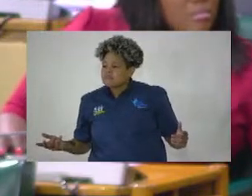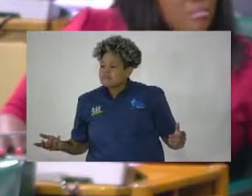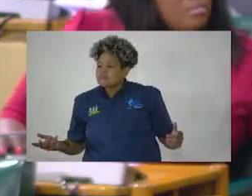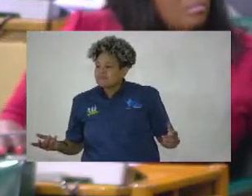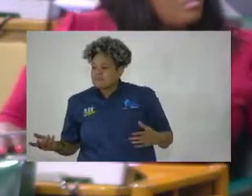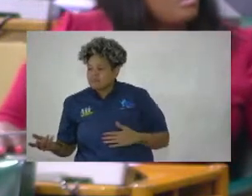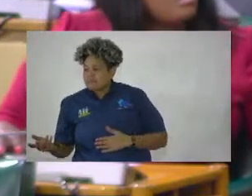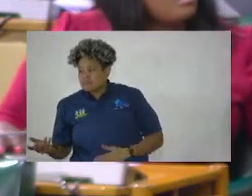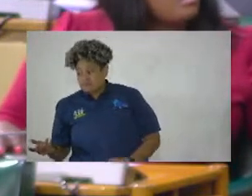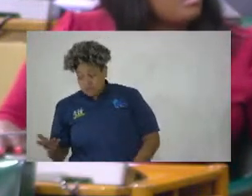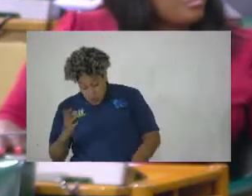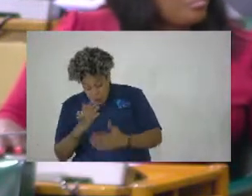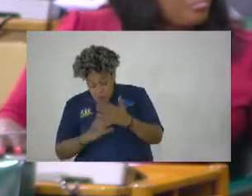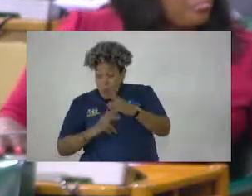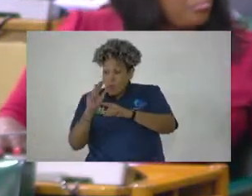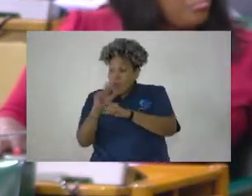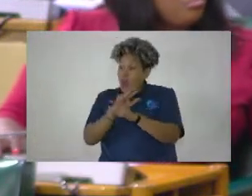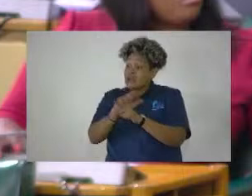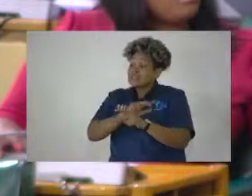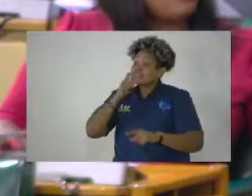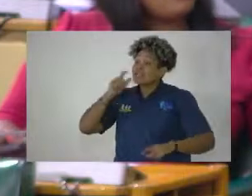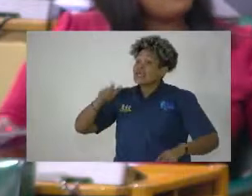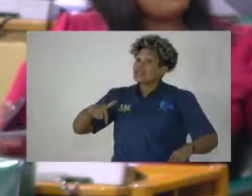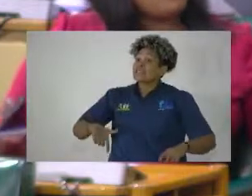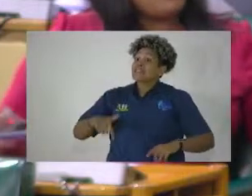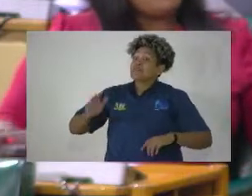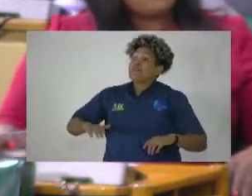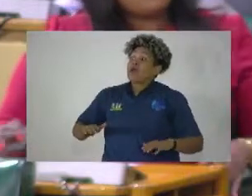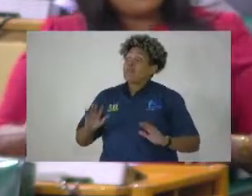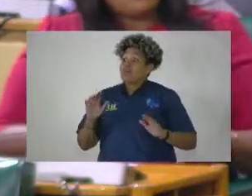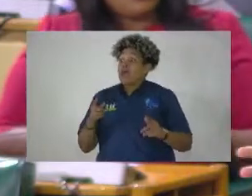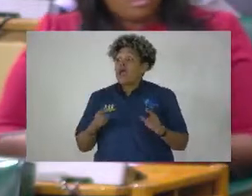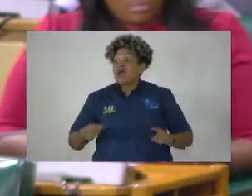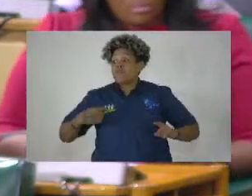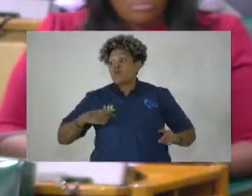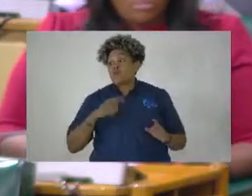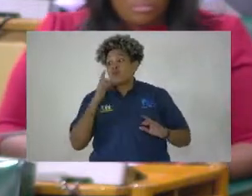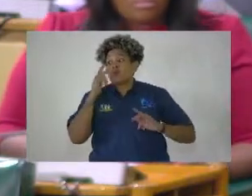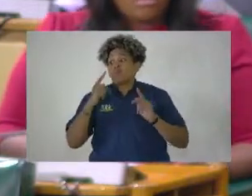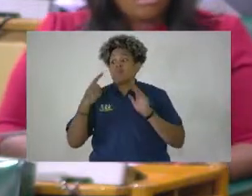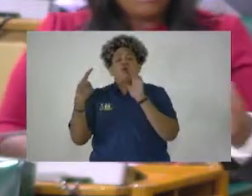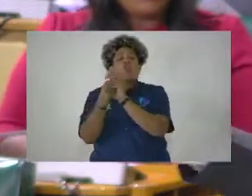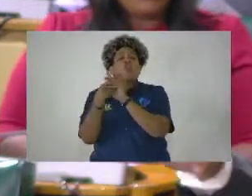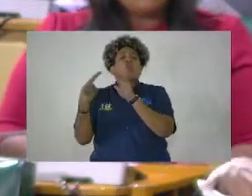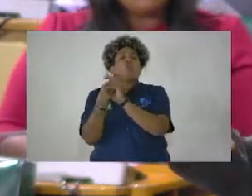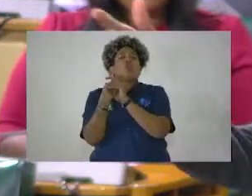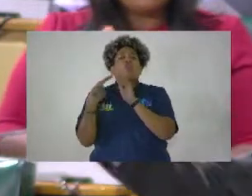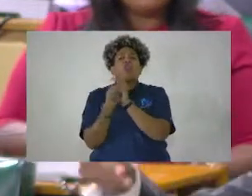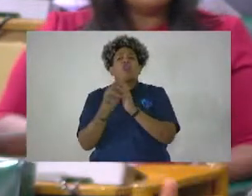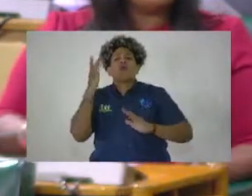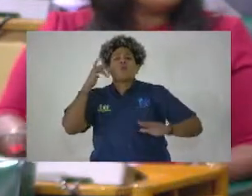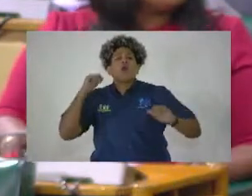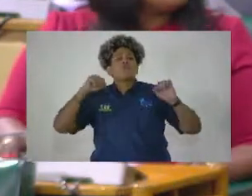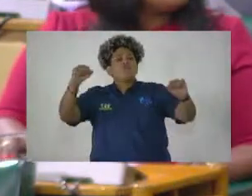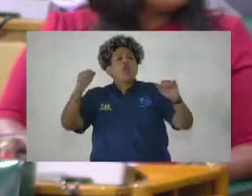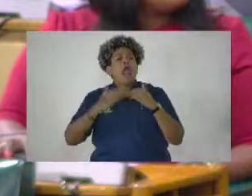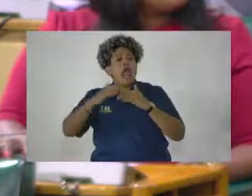And in some quarters, not necessarily in this house, we were ridiculed. Why are they running ahead?